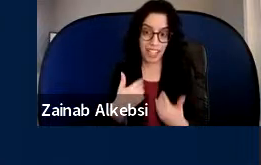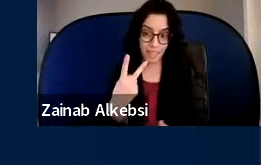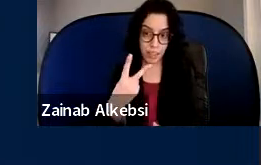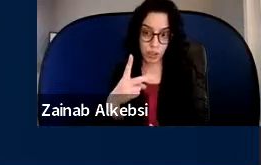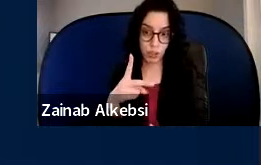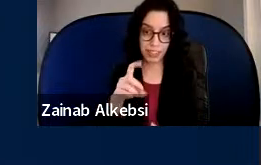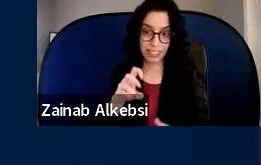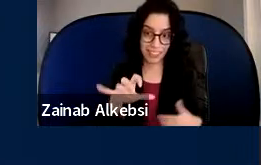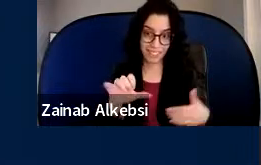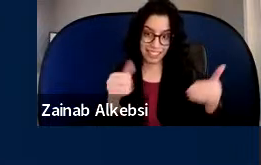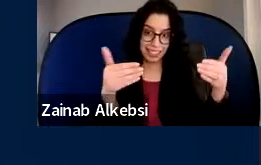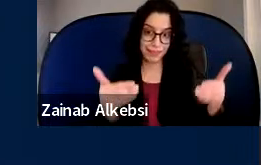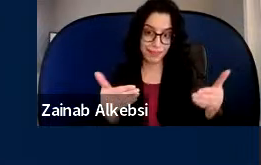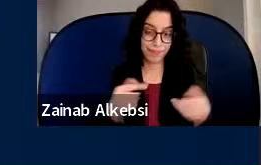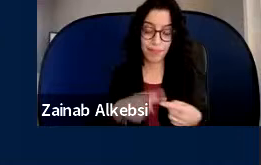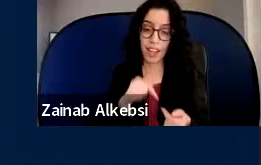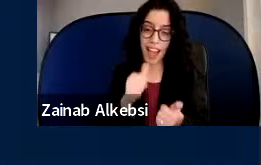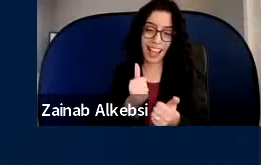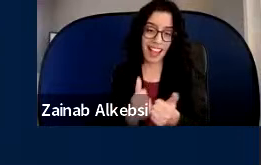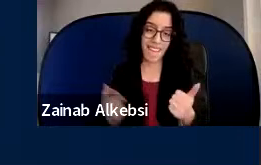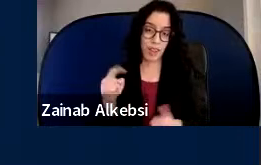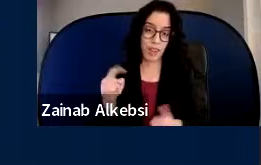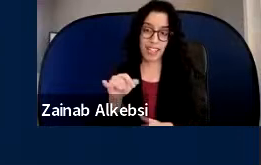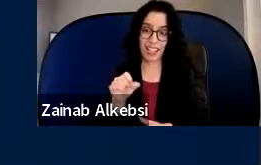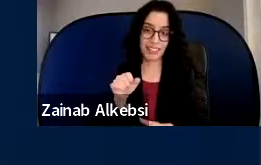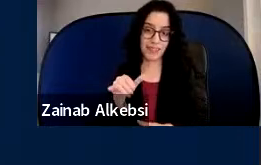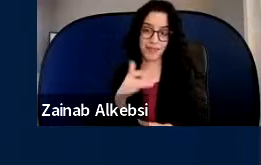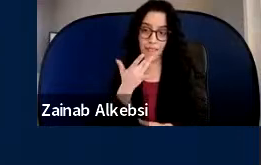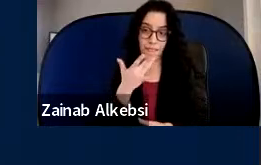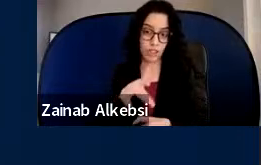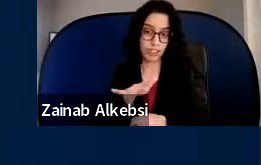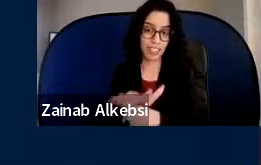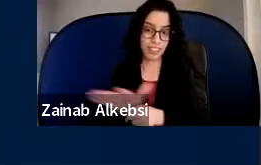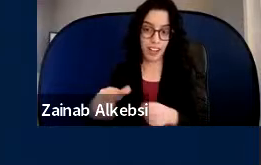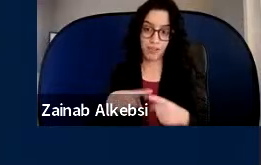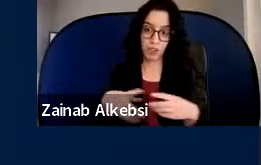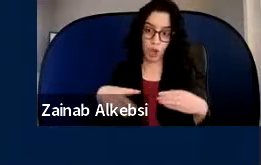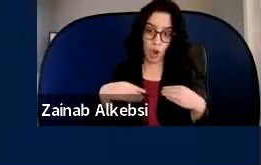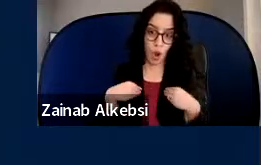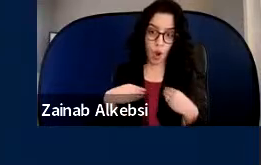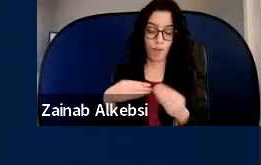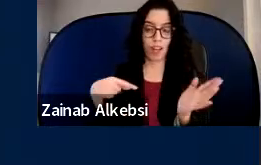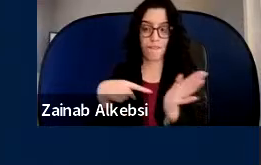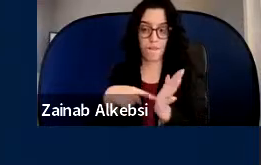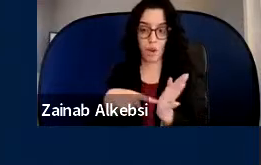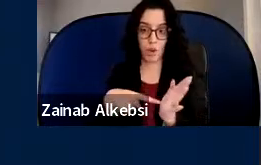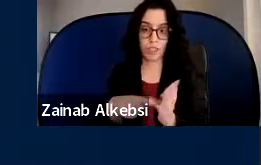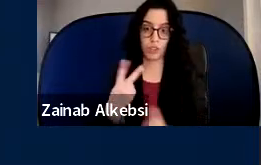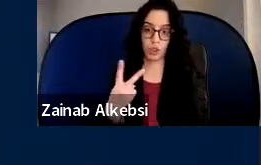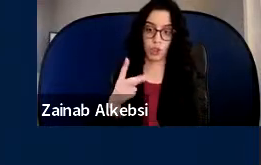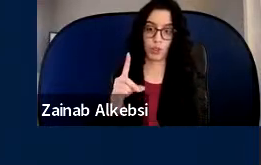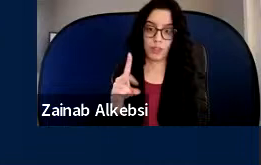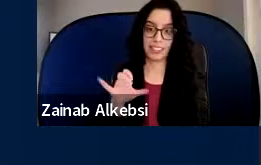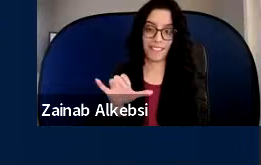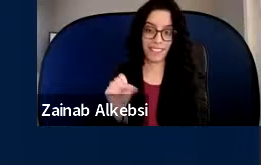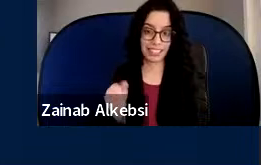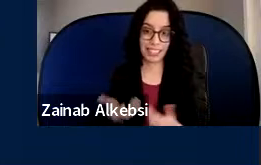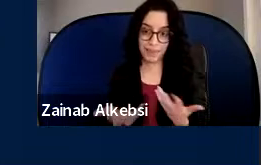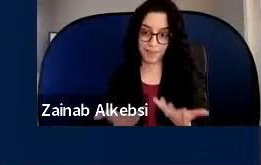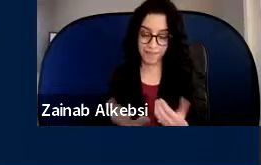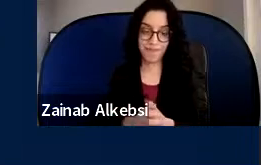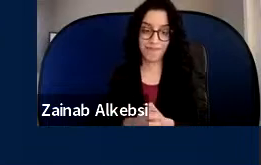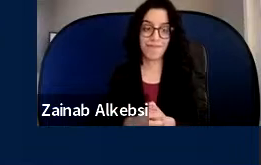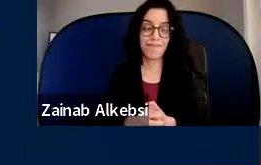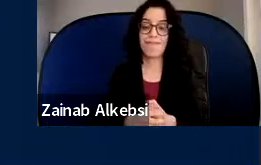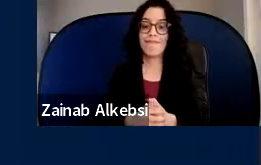two devices. Someone like me might be lucky enough to have two, but that is absolutely not the case for everyone.